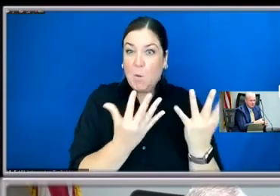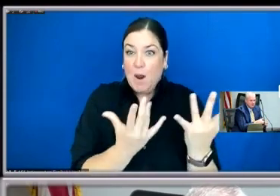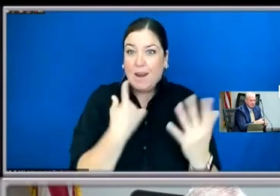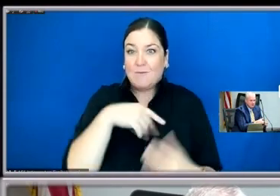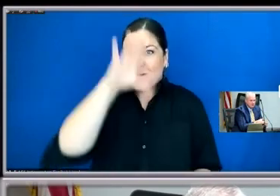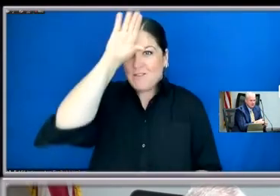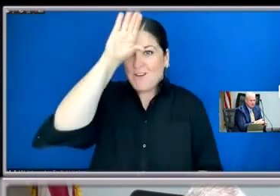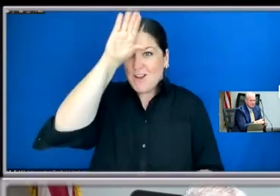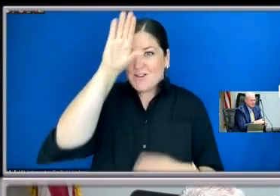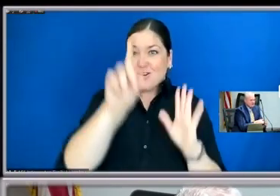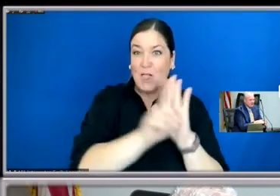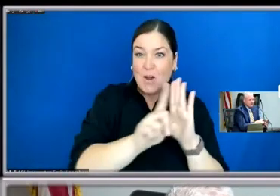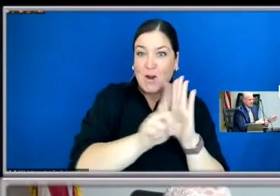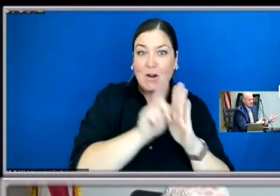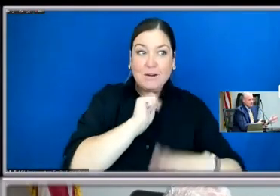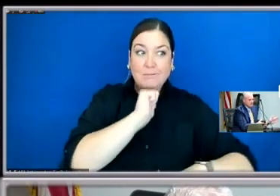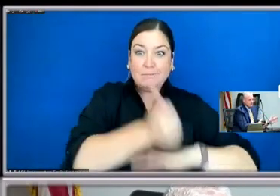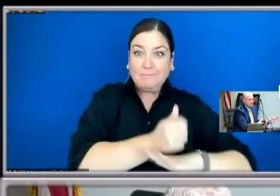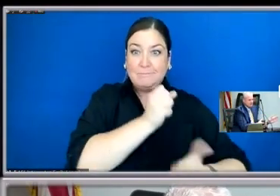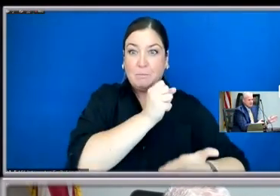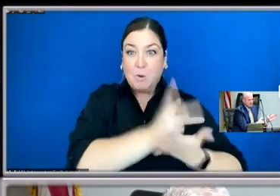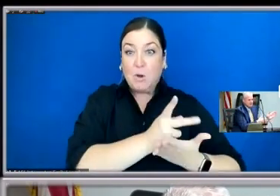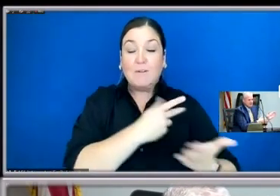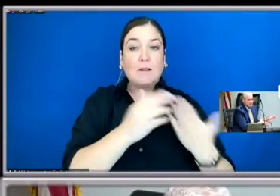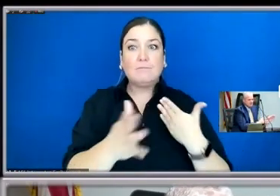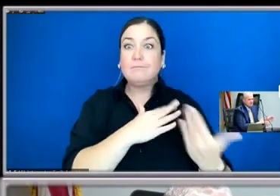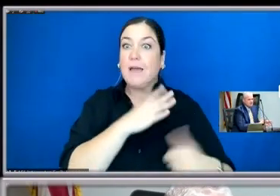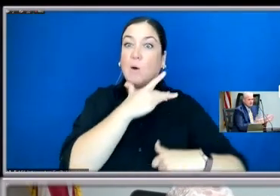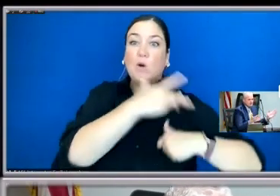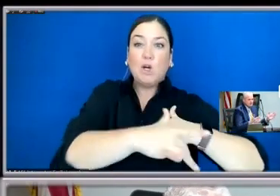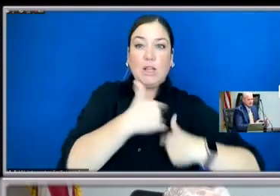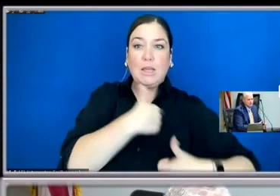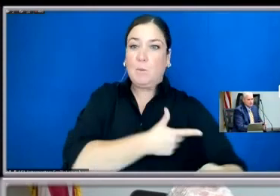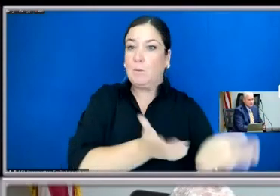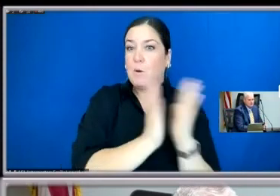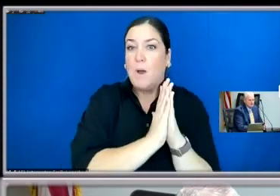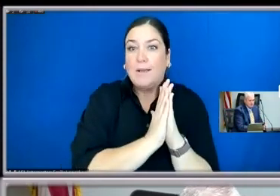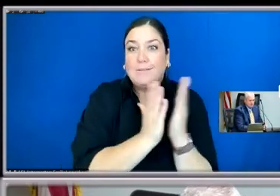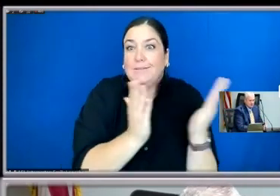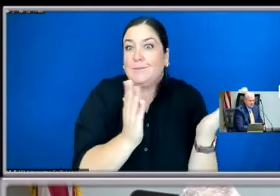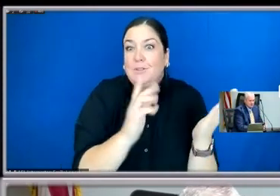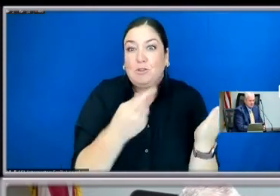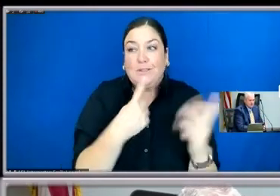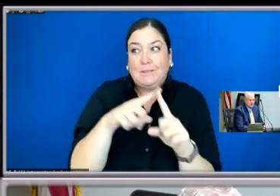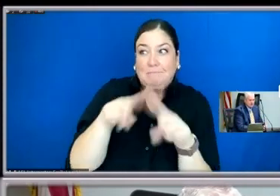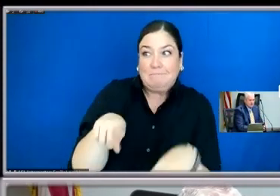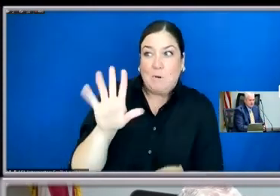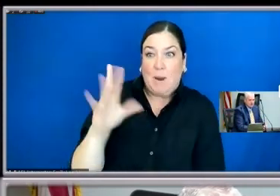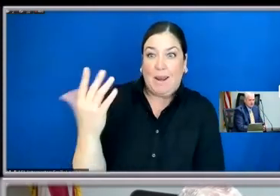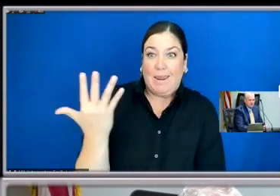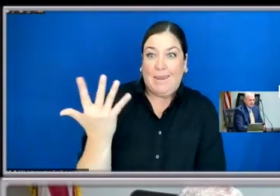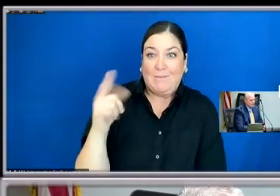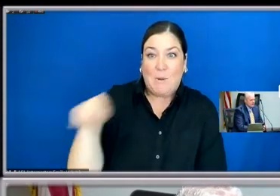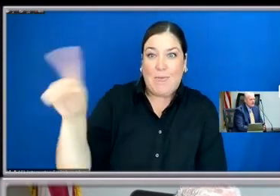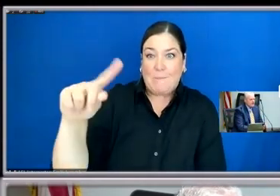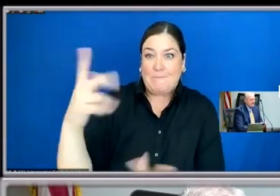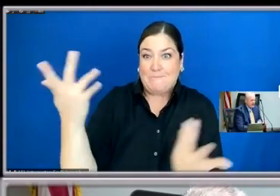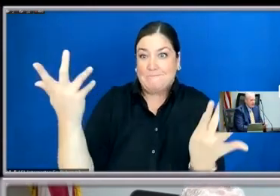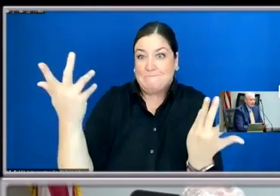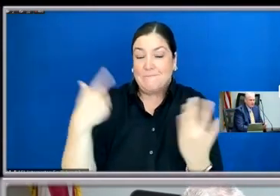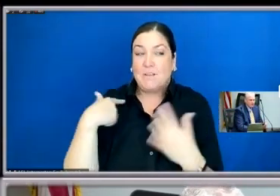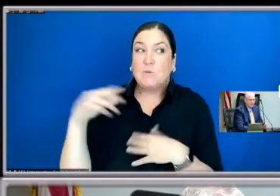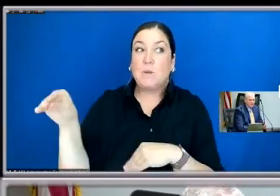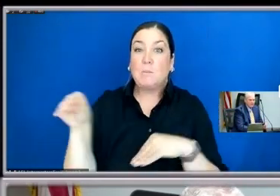finish that. And it didn't matter how early we requested that. It's just, we're at their mercy. And so we will move in within